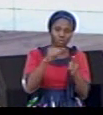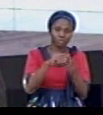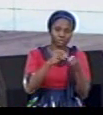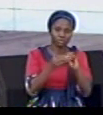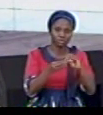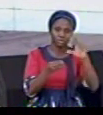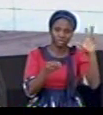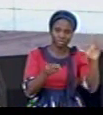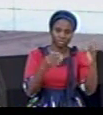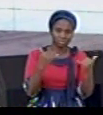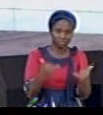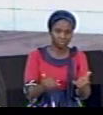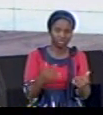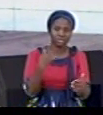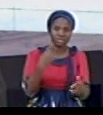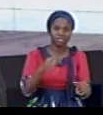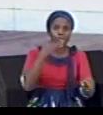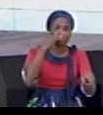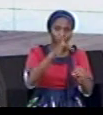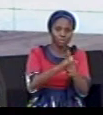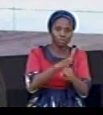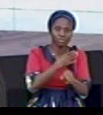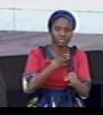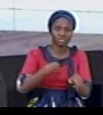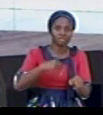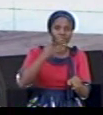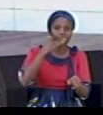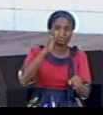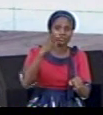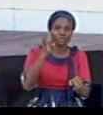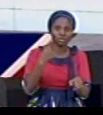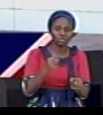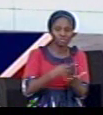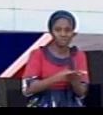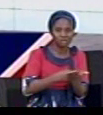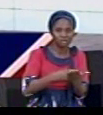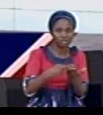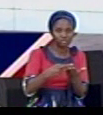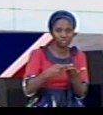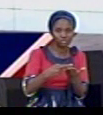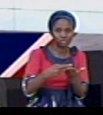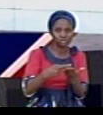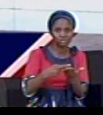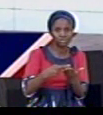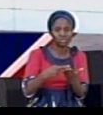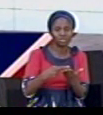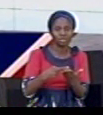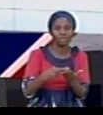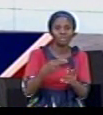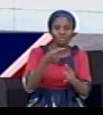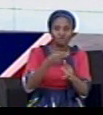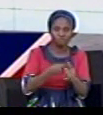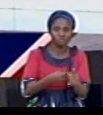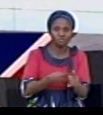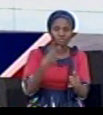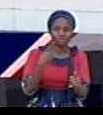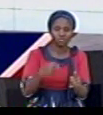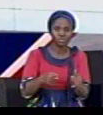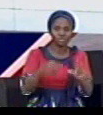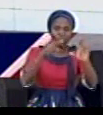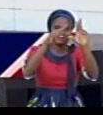promise and privileges for the righteous from the